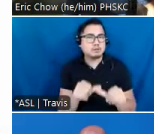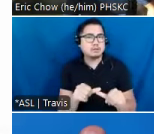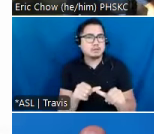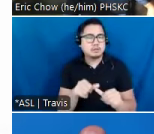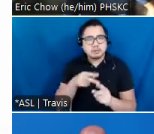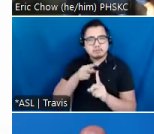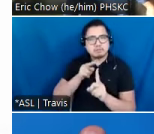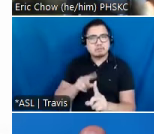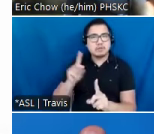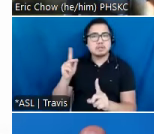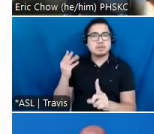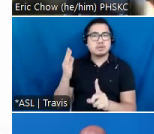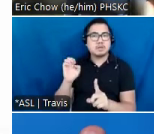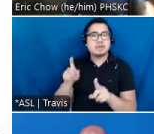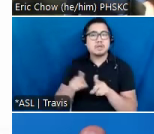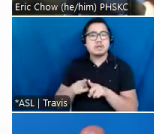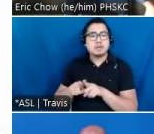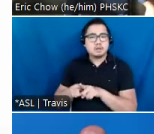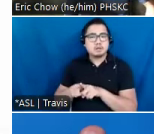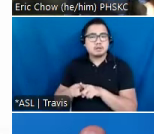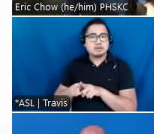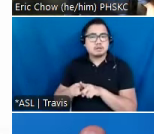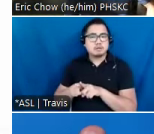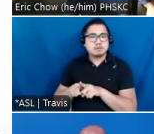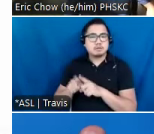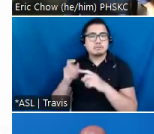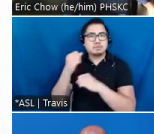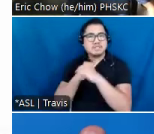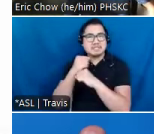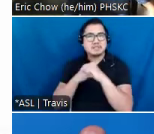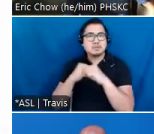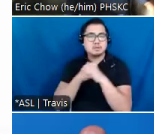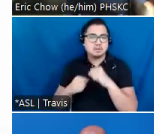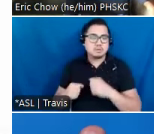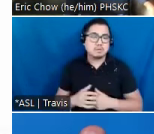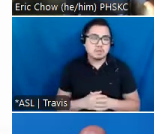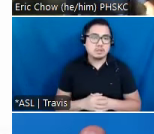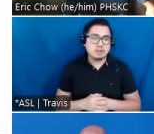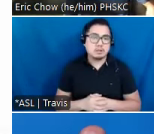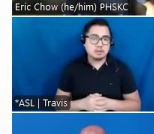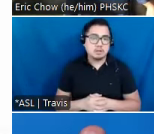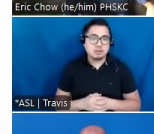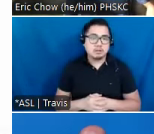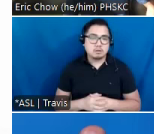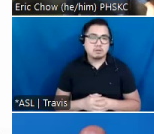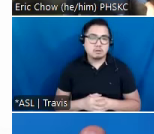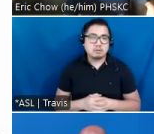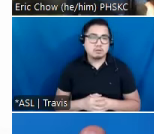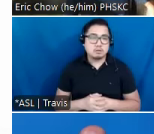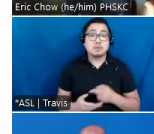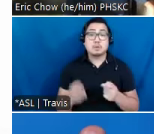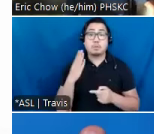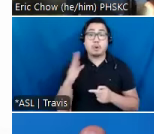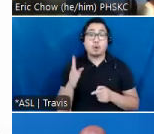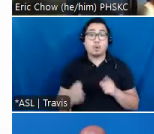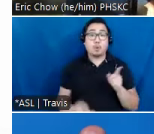track dengue and Aedes mosquitoes so closely. Now, here in blue